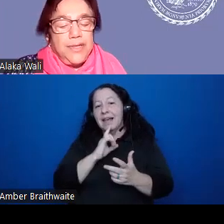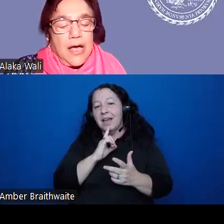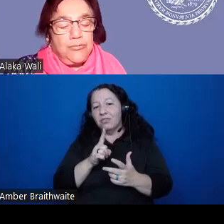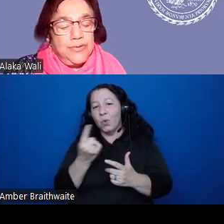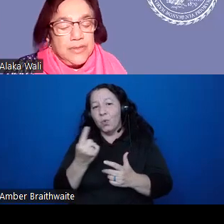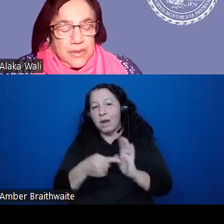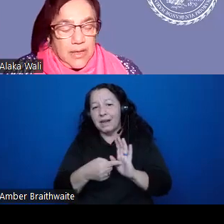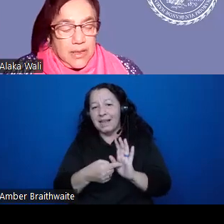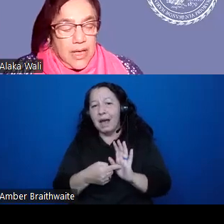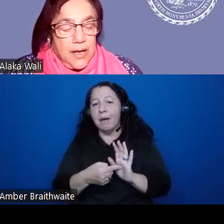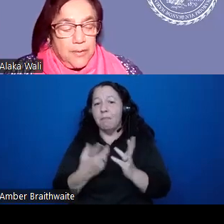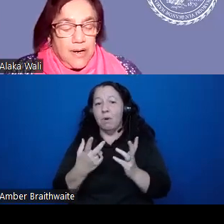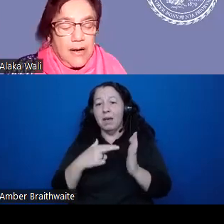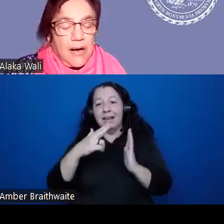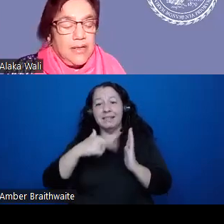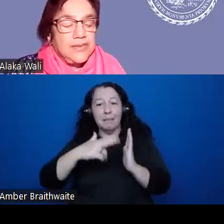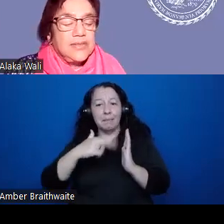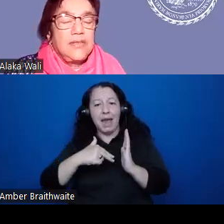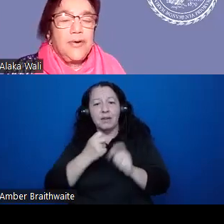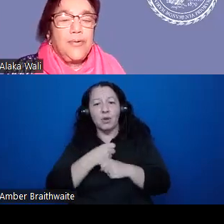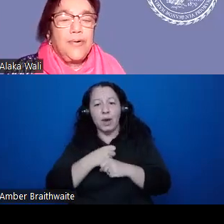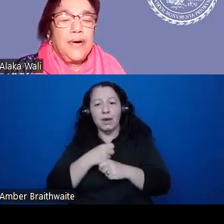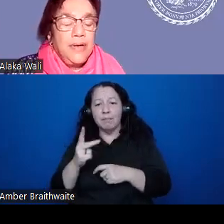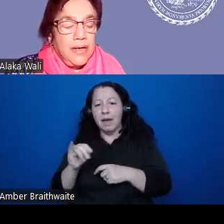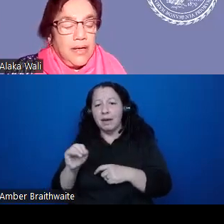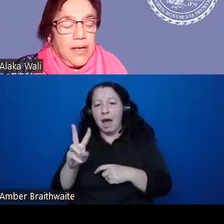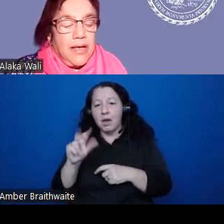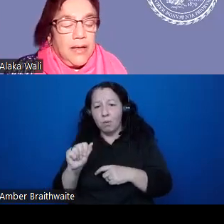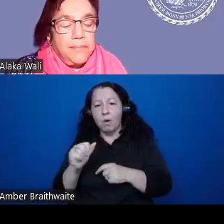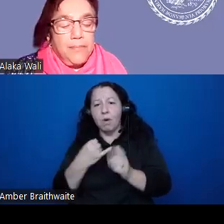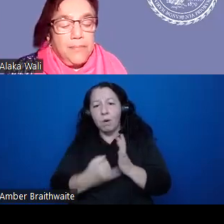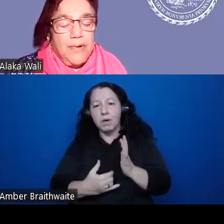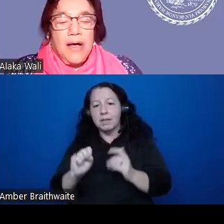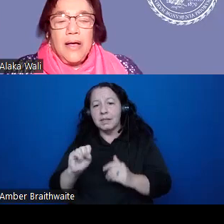the renowned Kiowa artist Silverhorn,